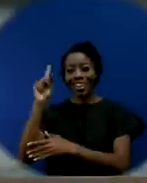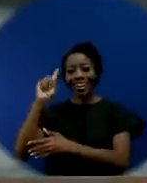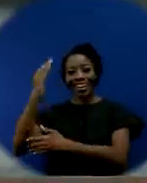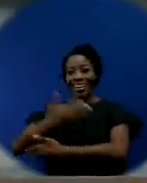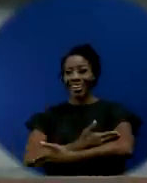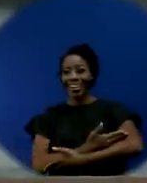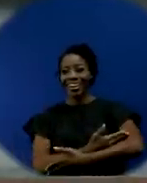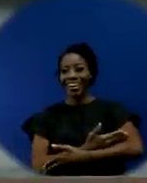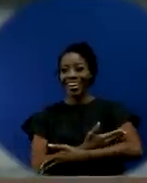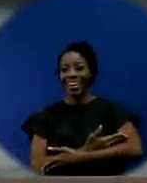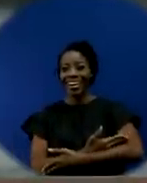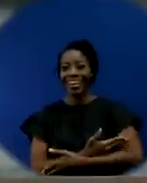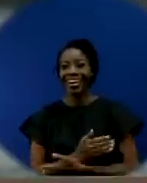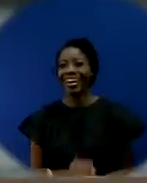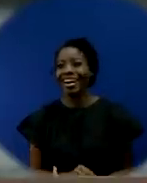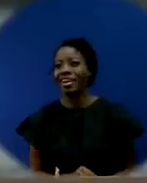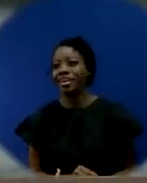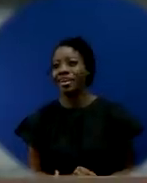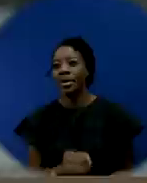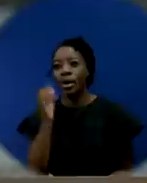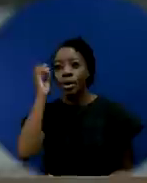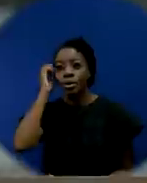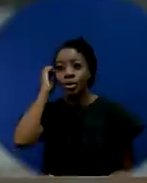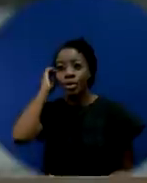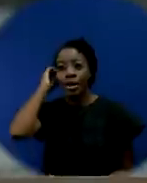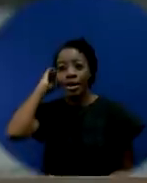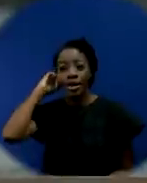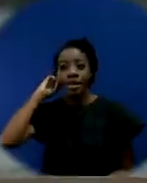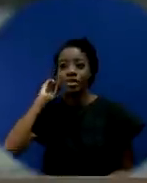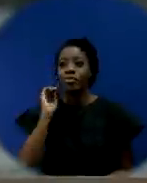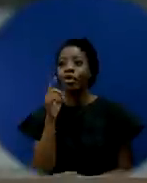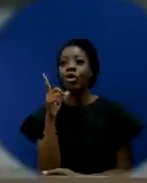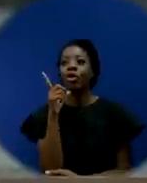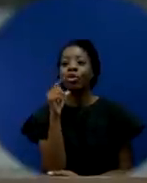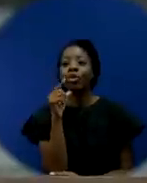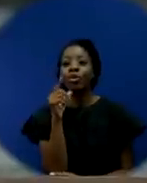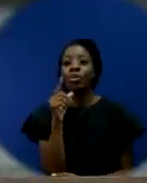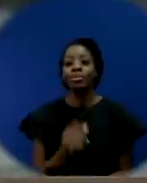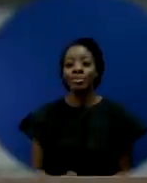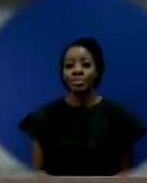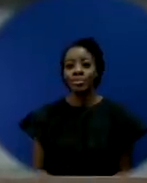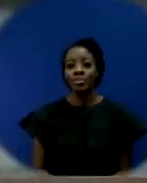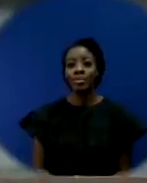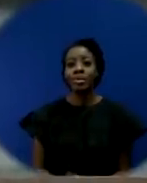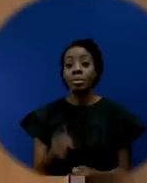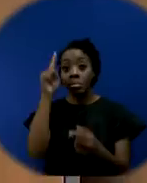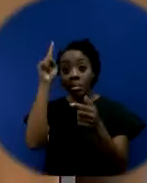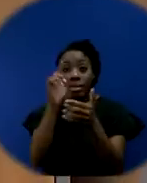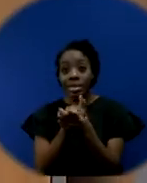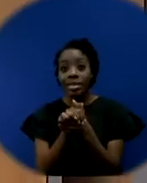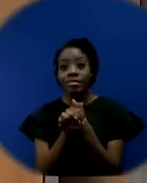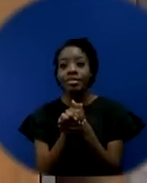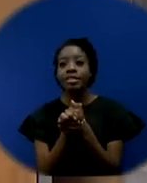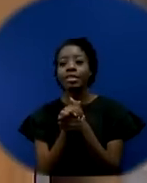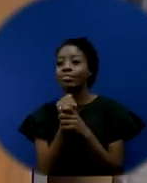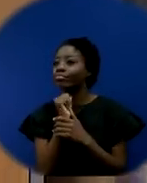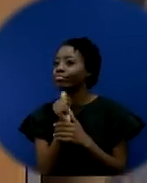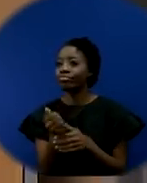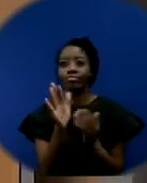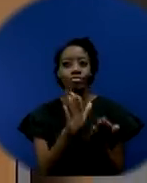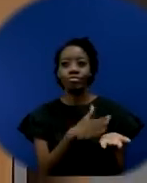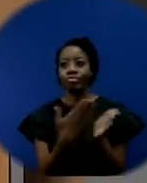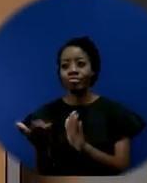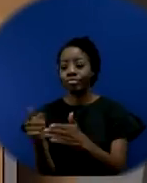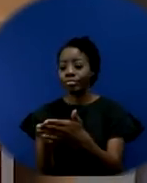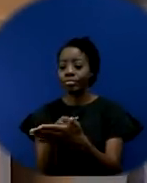Son, that whosoever believeth in him should not perish,